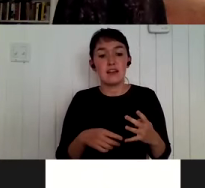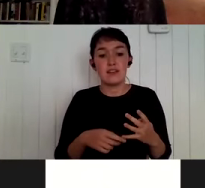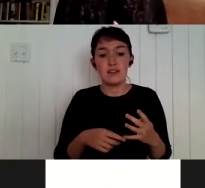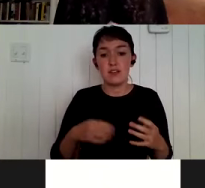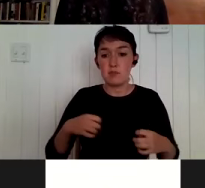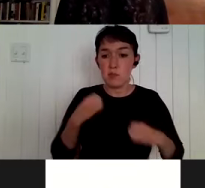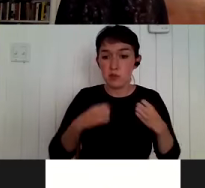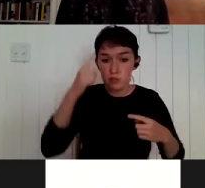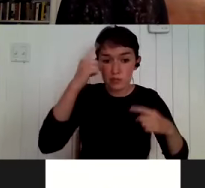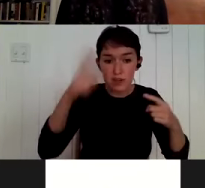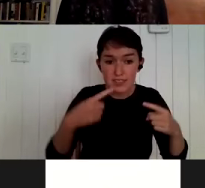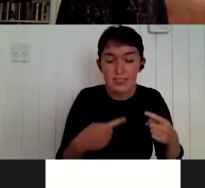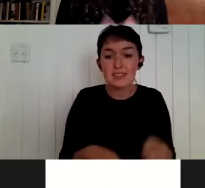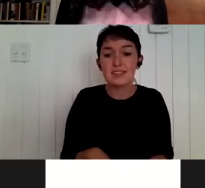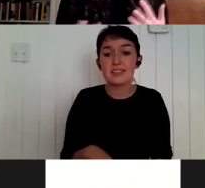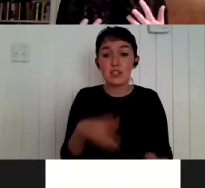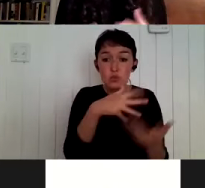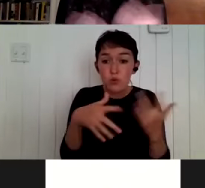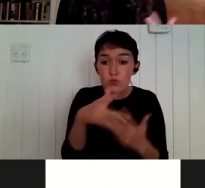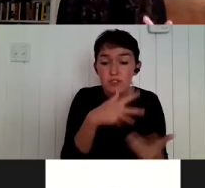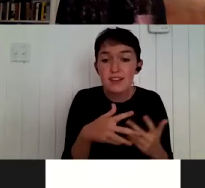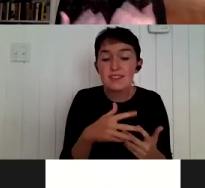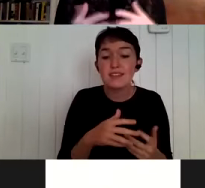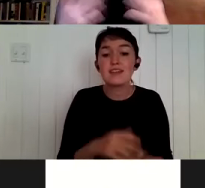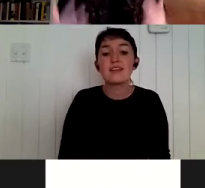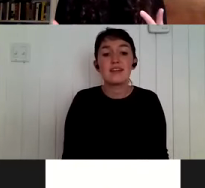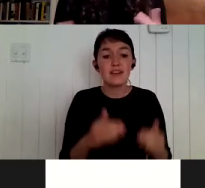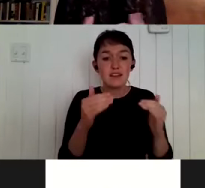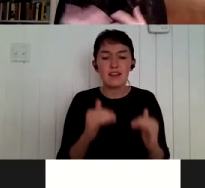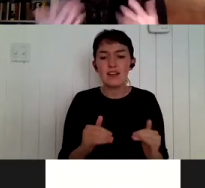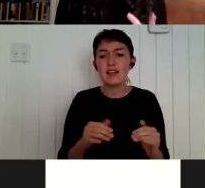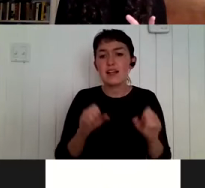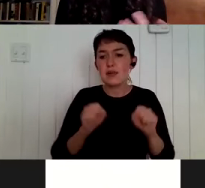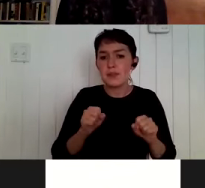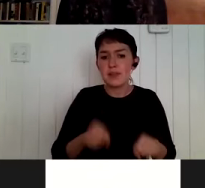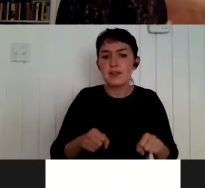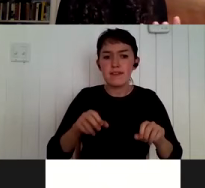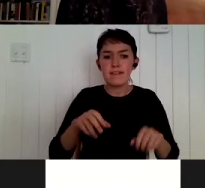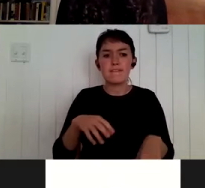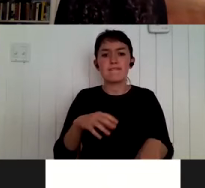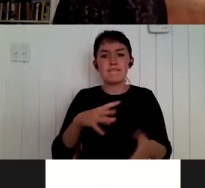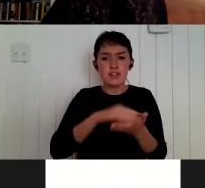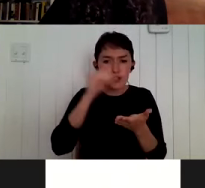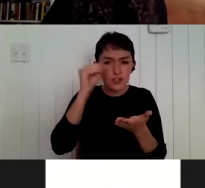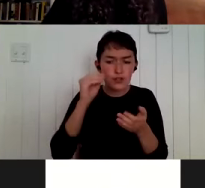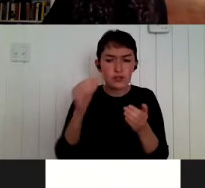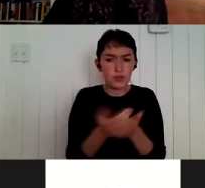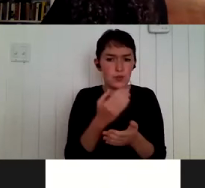probably have guessed from the rest of what I've said, the ability to encode or learn and retain new